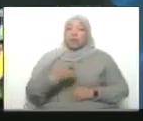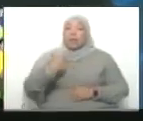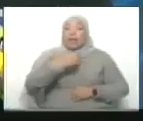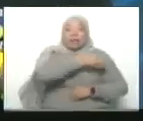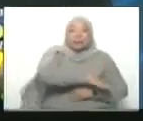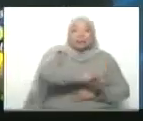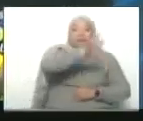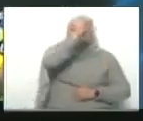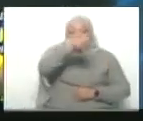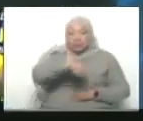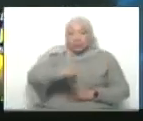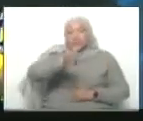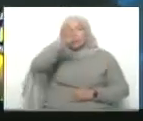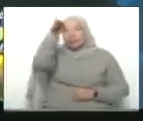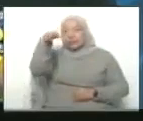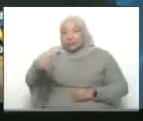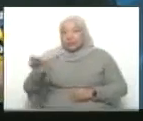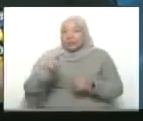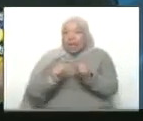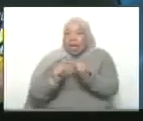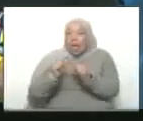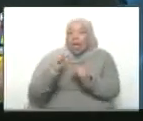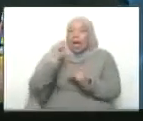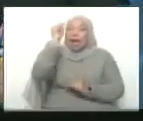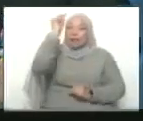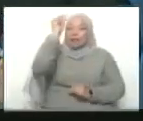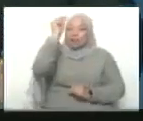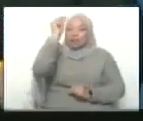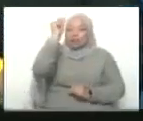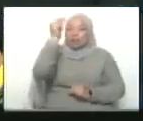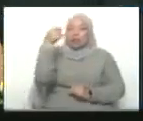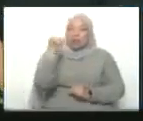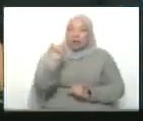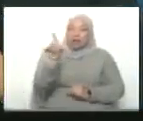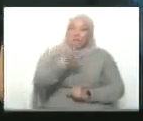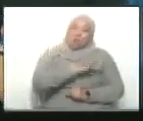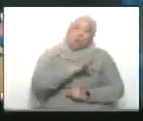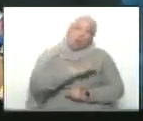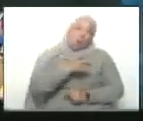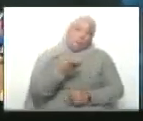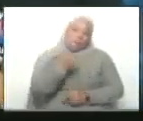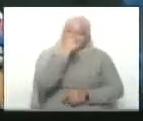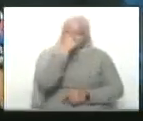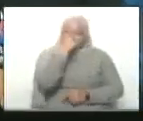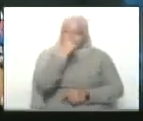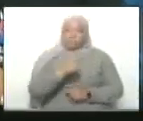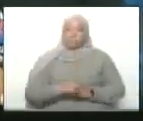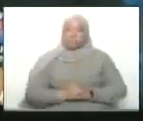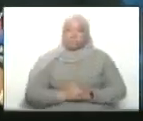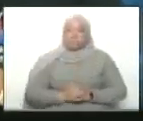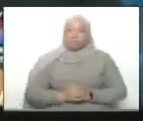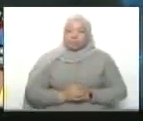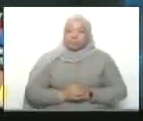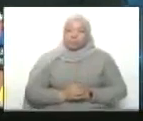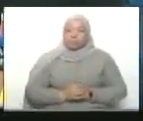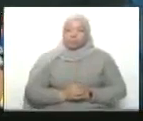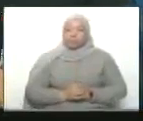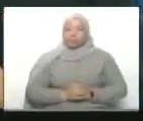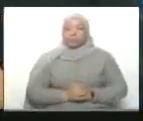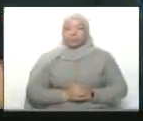and how it has a devastating effect throughout the world. Mm-hmm. Yo vengo de las Himalayas, de las montañas